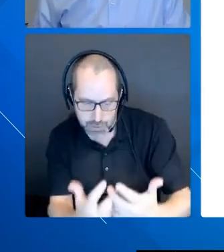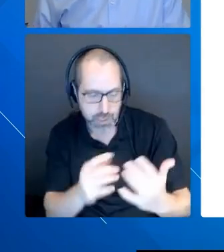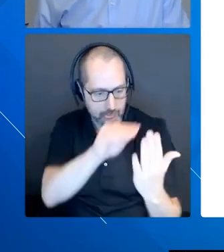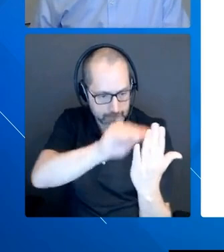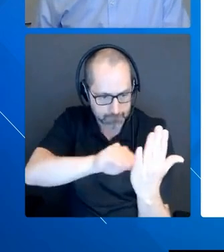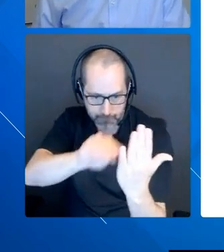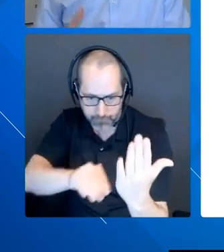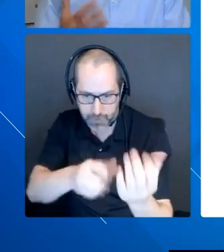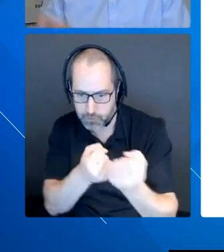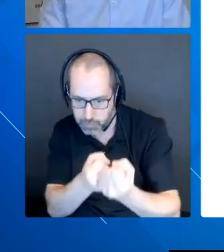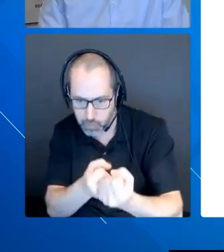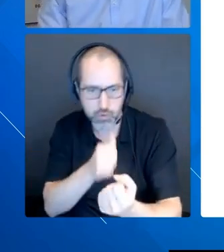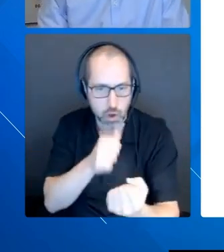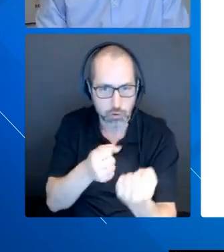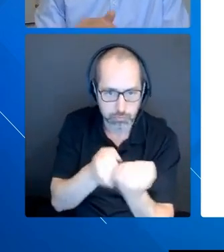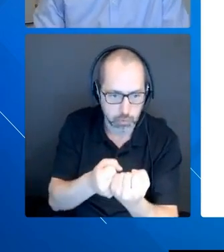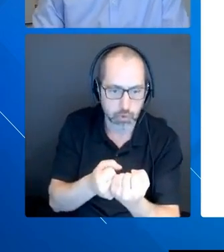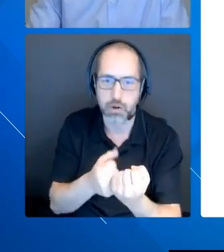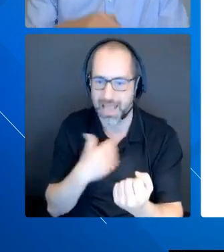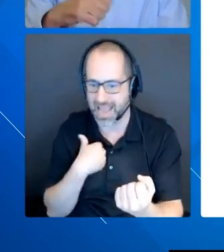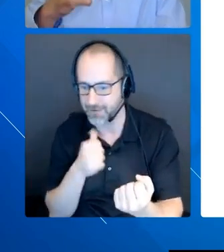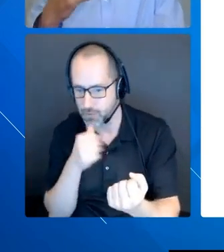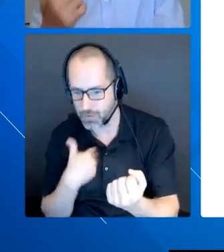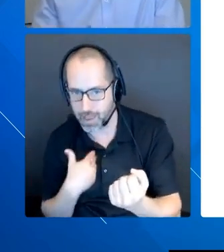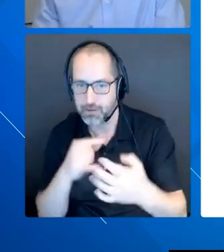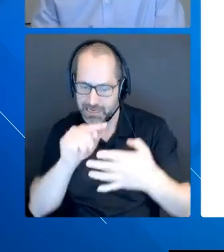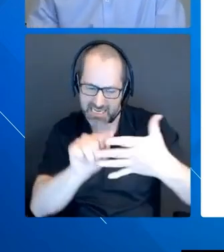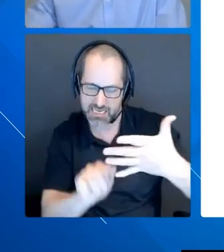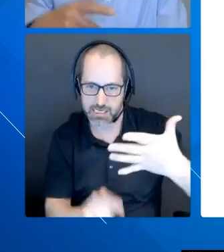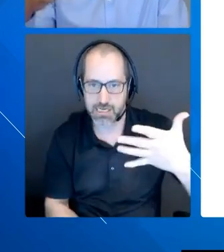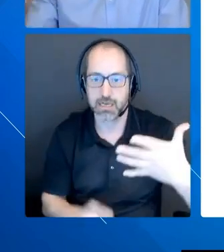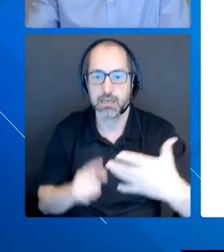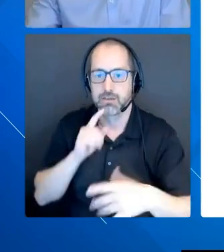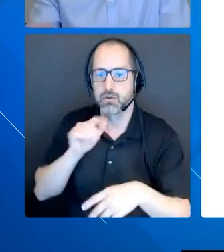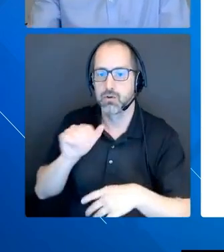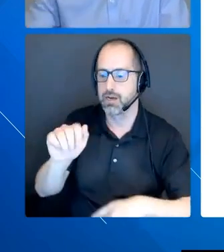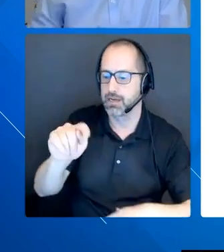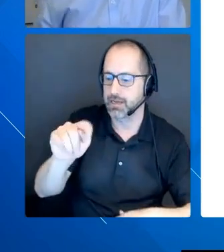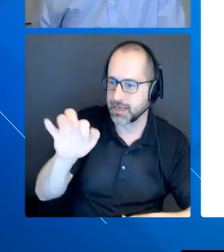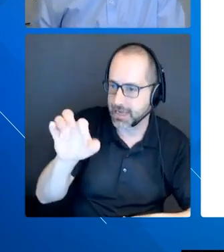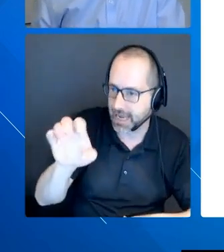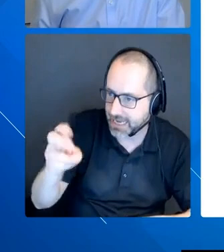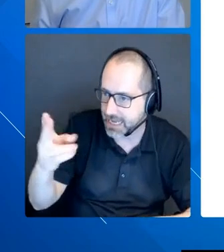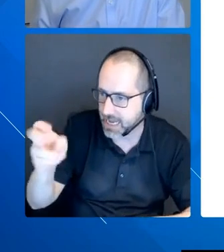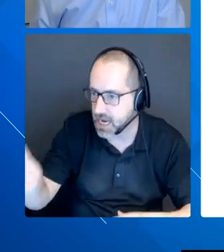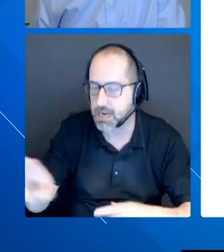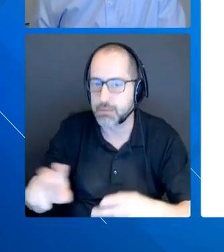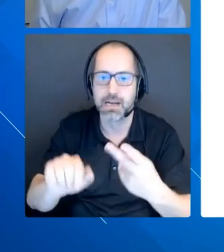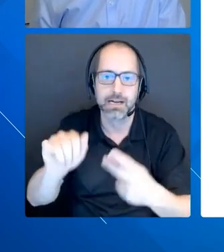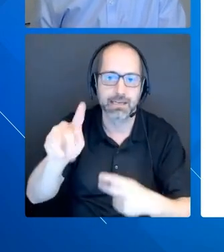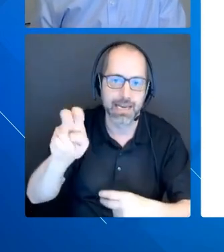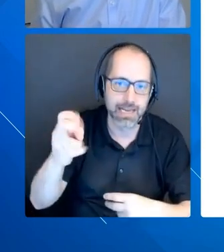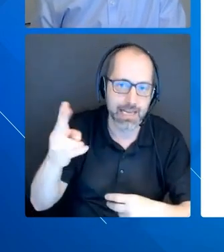how. So it's one per product, one for Attendee Hub Web, one for Attendee Hub Mobile, one for registration. You get the idea.